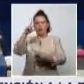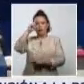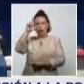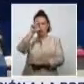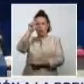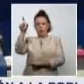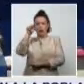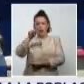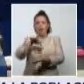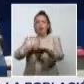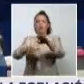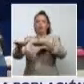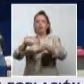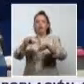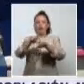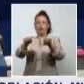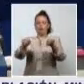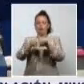sospechosos o confirmados.